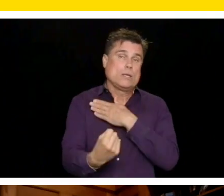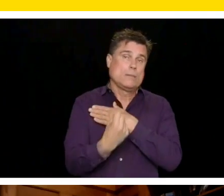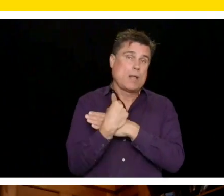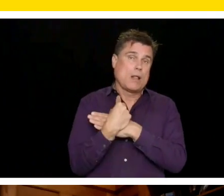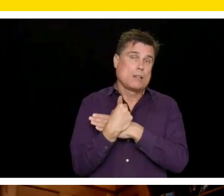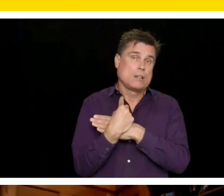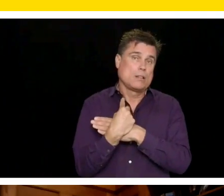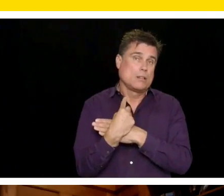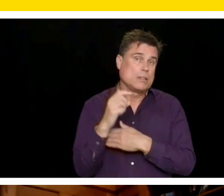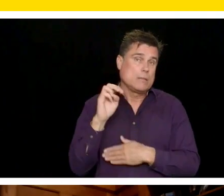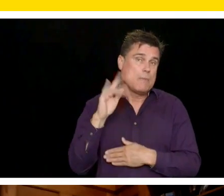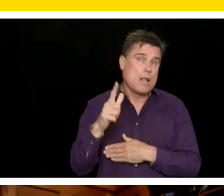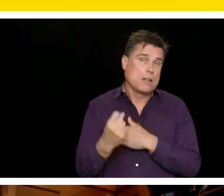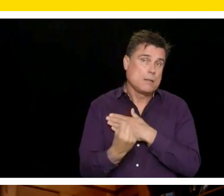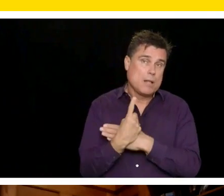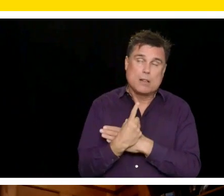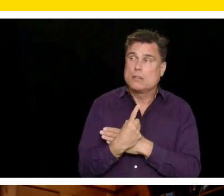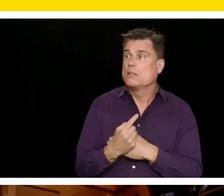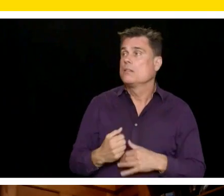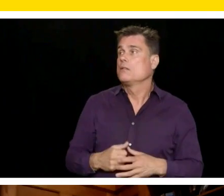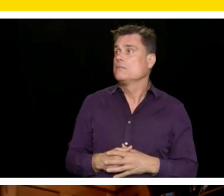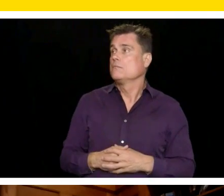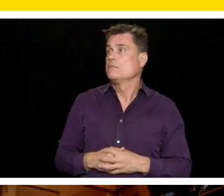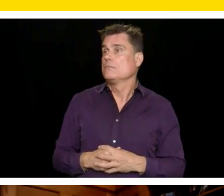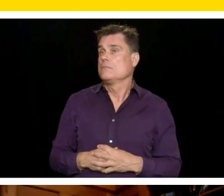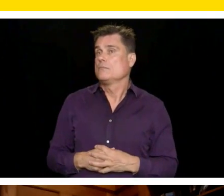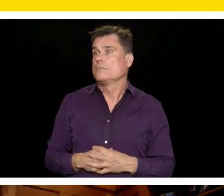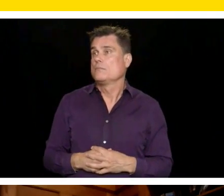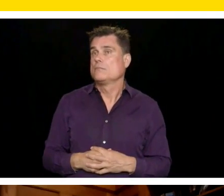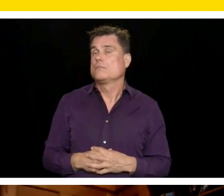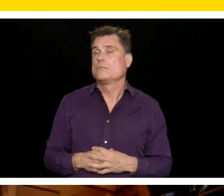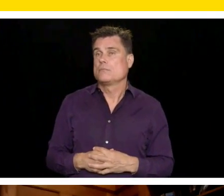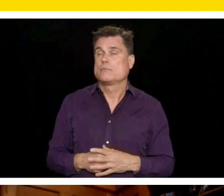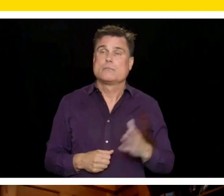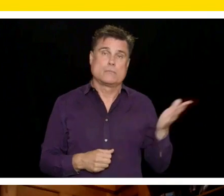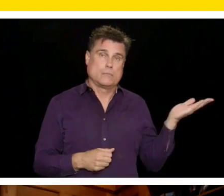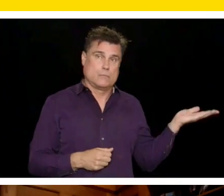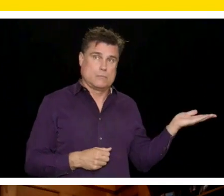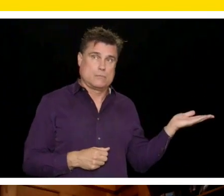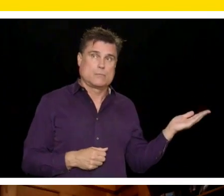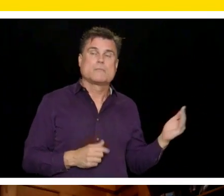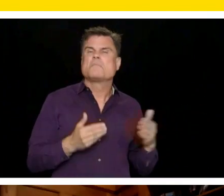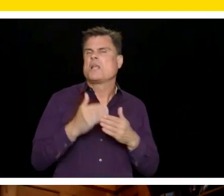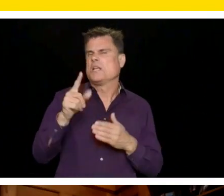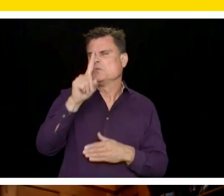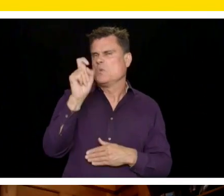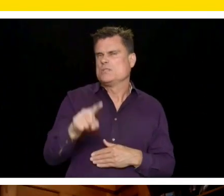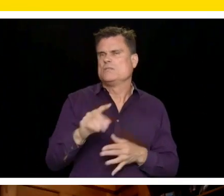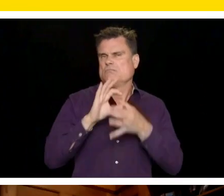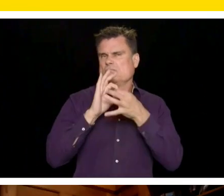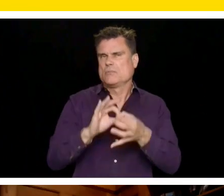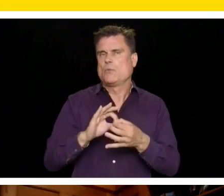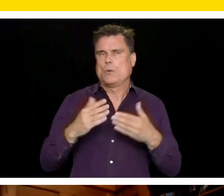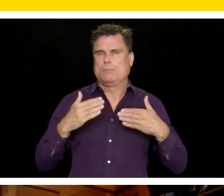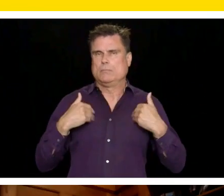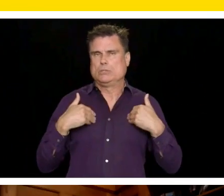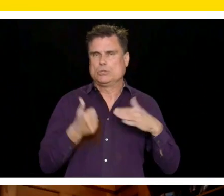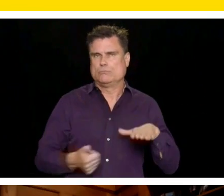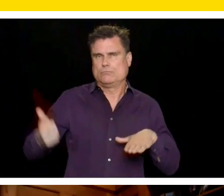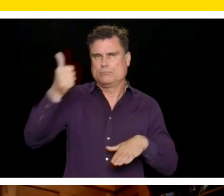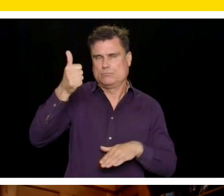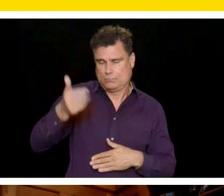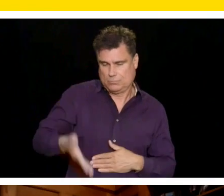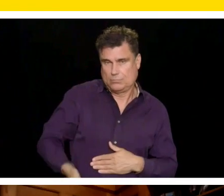can government help improve access to wood fiber for smaller sized independent milling facilities